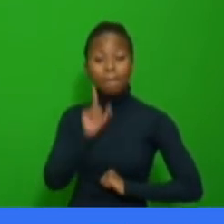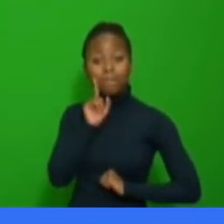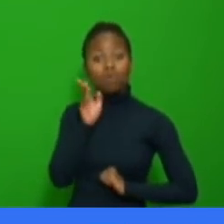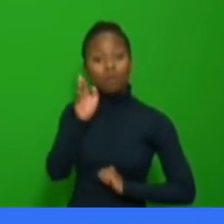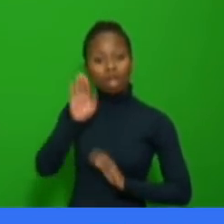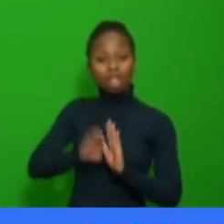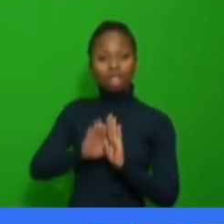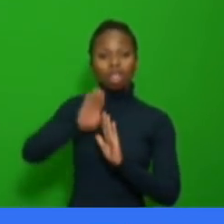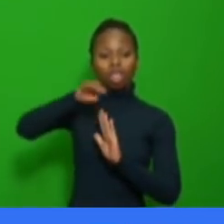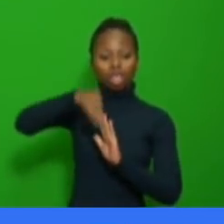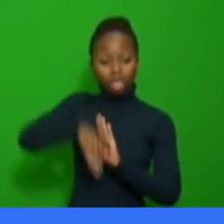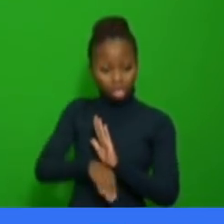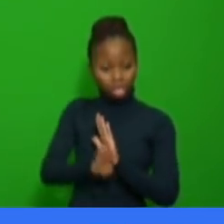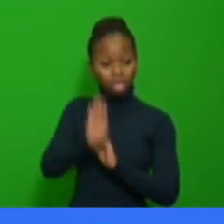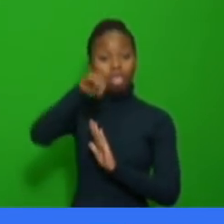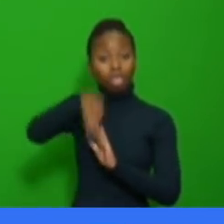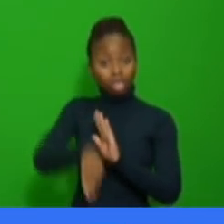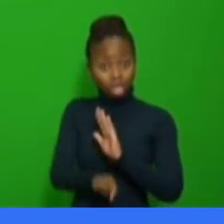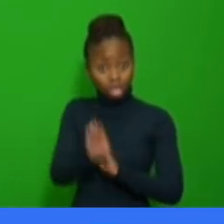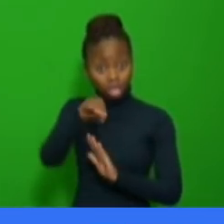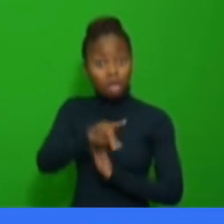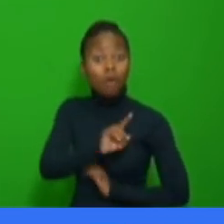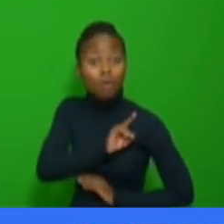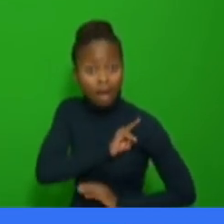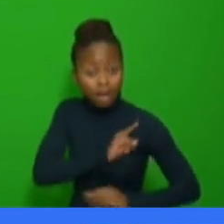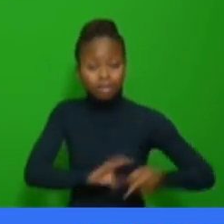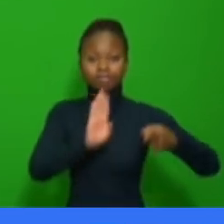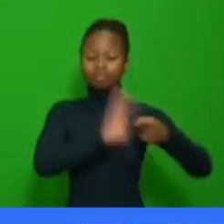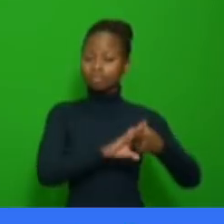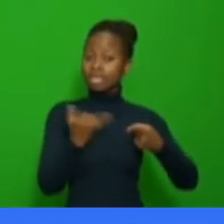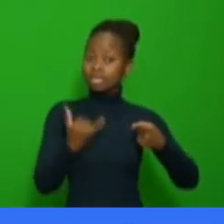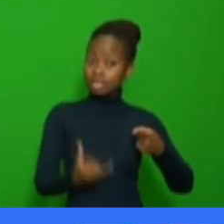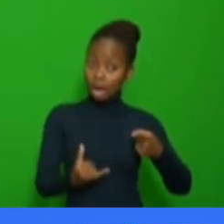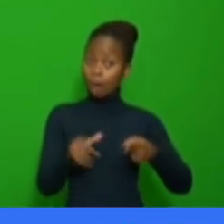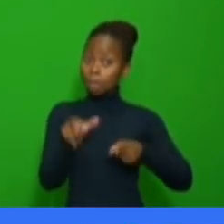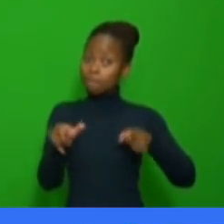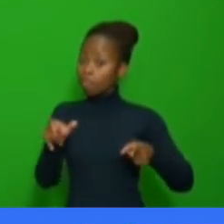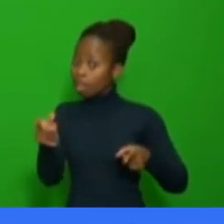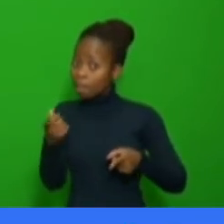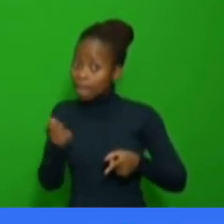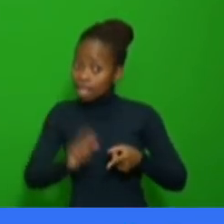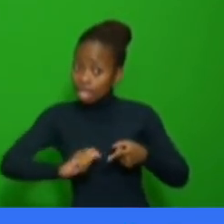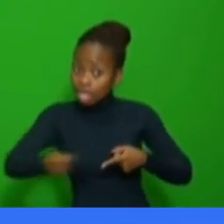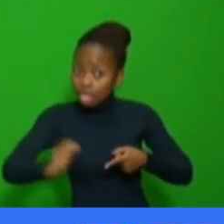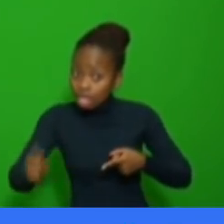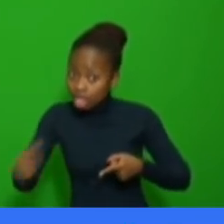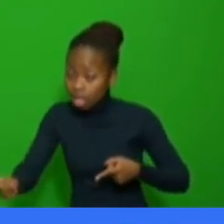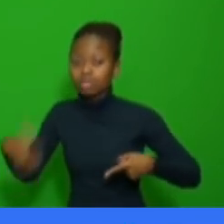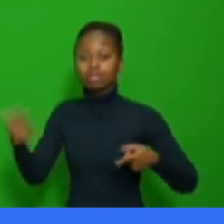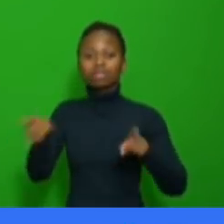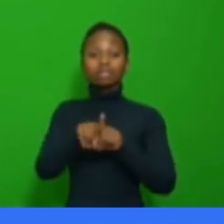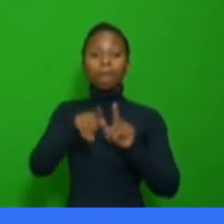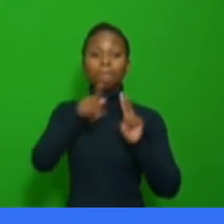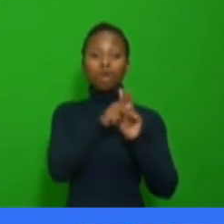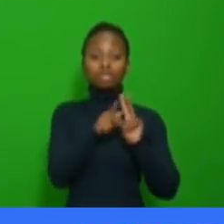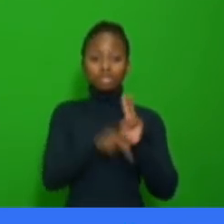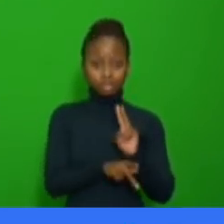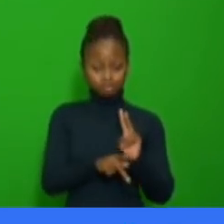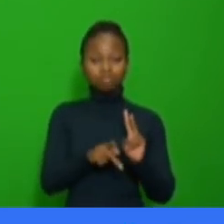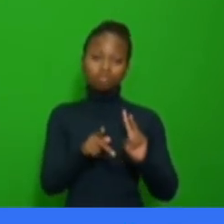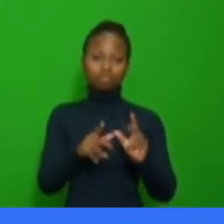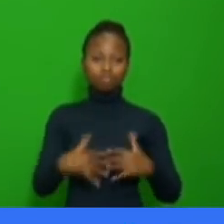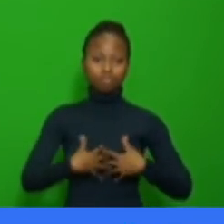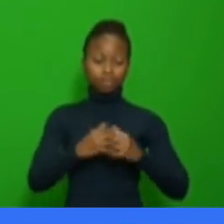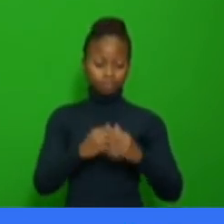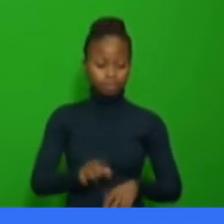be affected by idiosyncratic factors such as domestic growth prospects and policy settings.